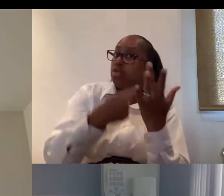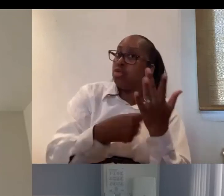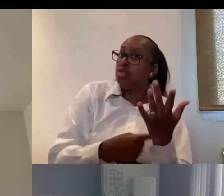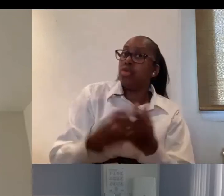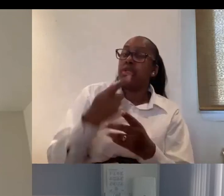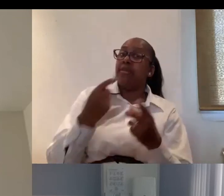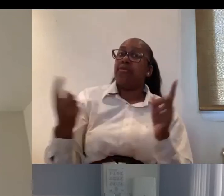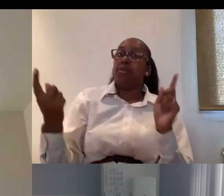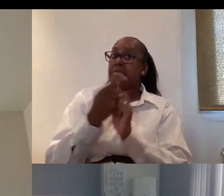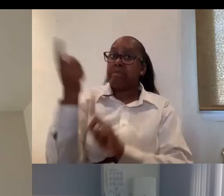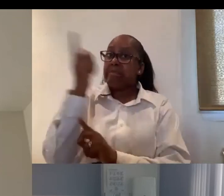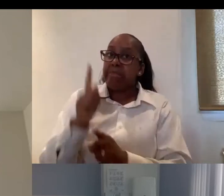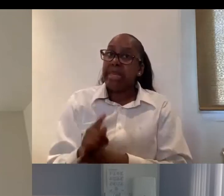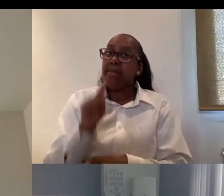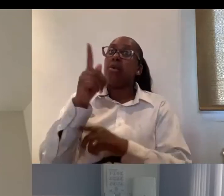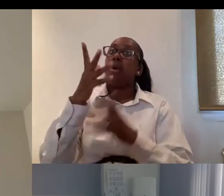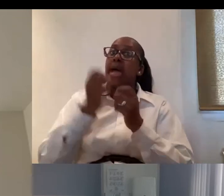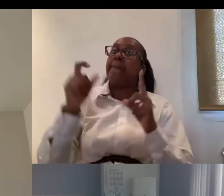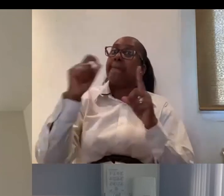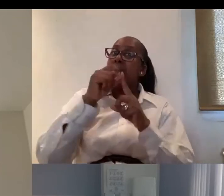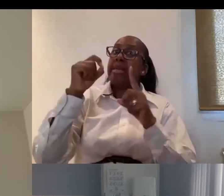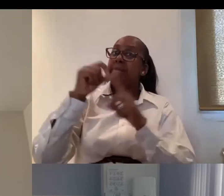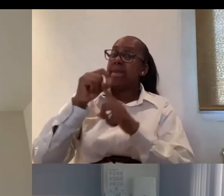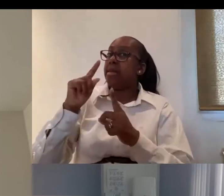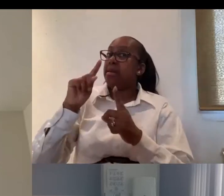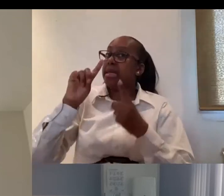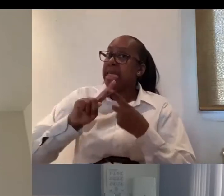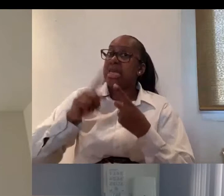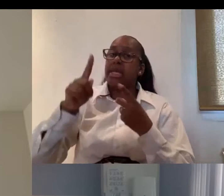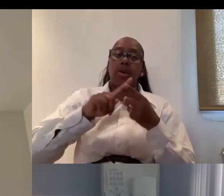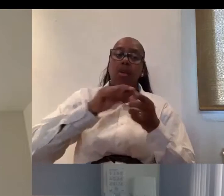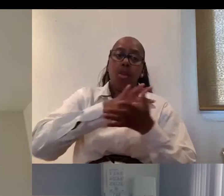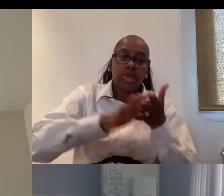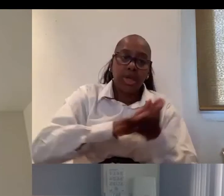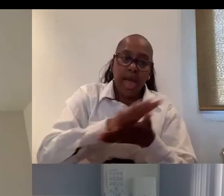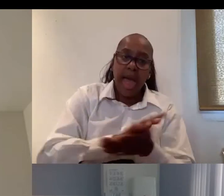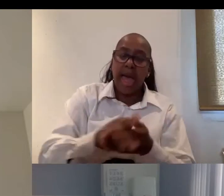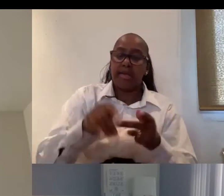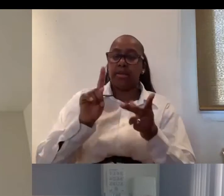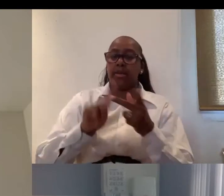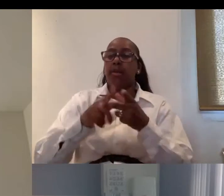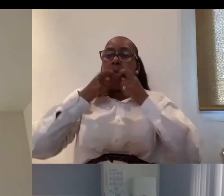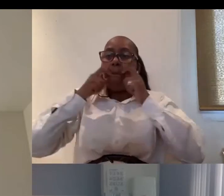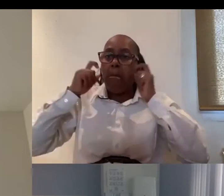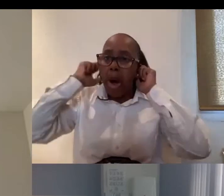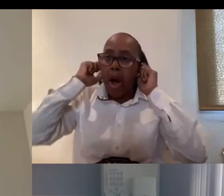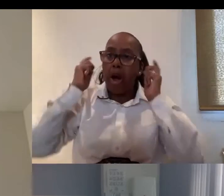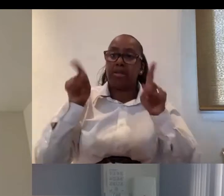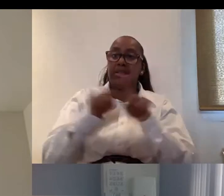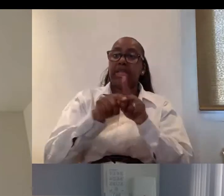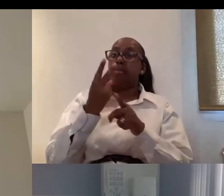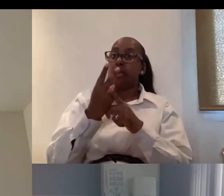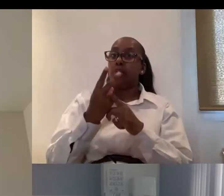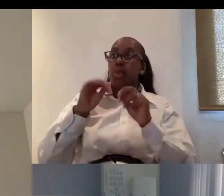wear the appropriate PPE. Think about washing your hands, think about wearing the mask, think about staying 2 meters away